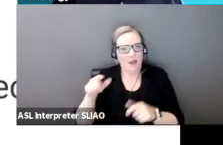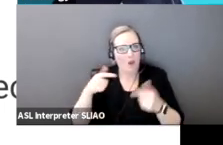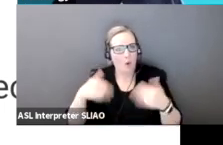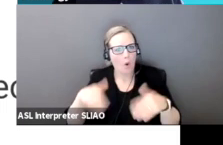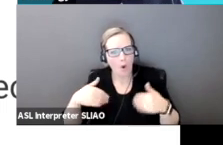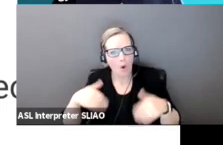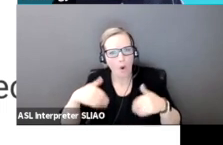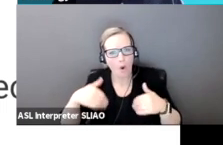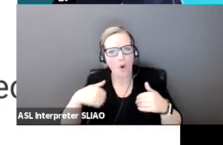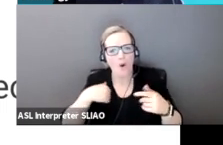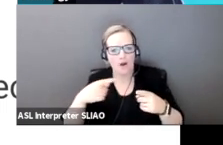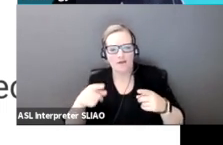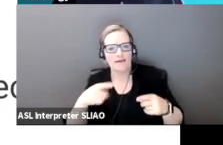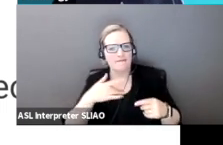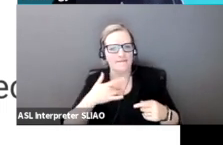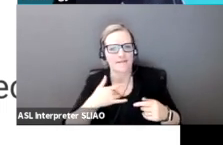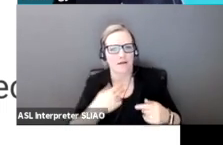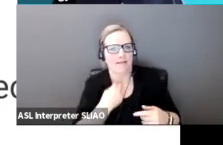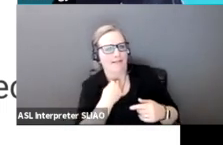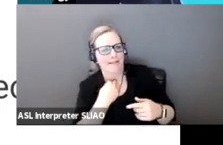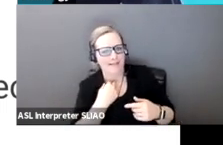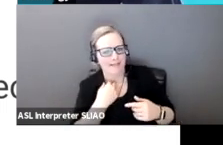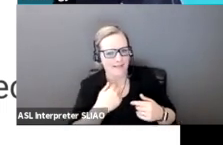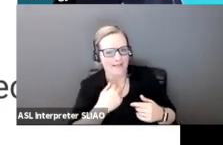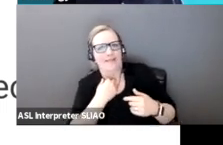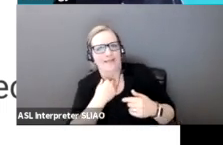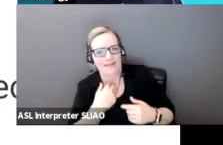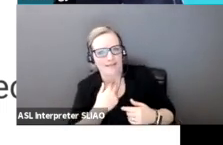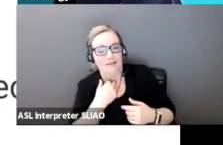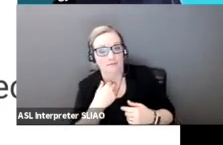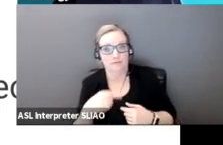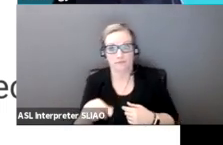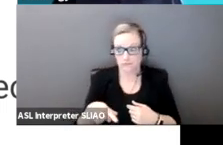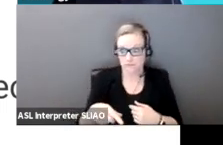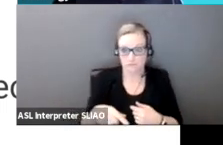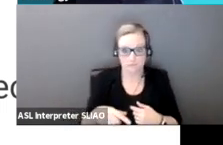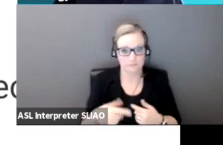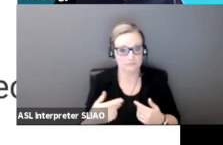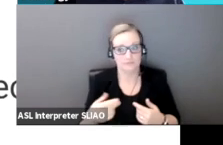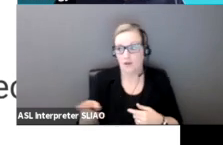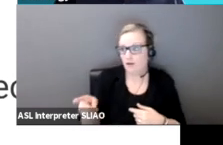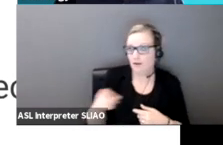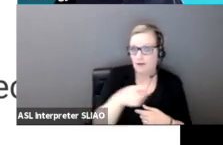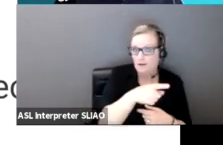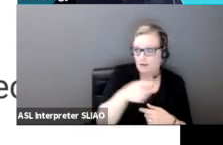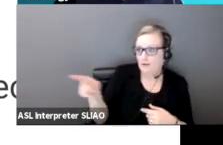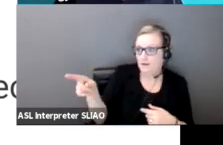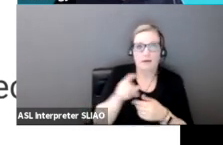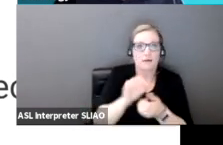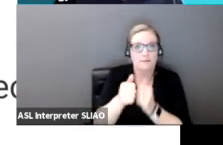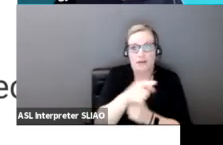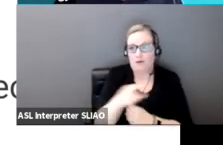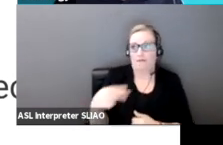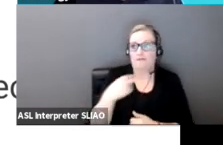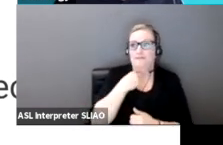year to try and work around your patent, that gives you an excellent starting point for how much that patent could